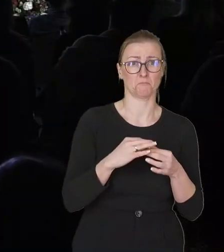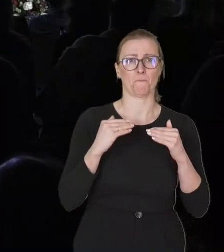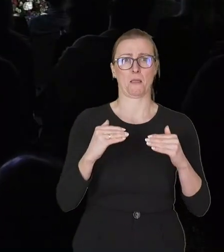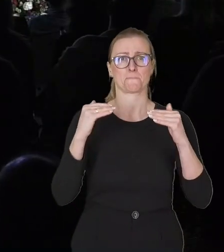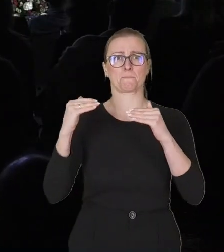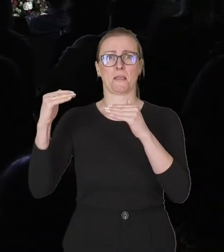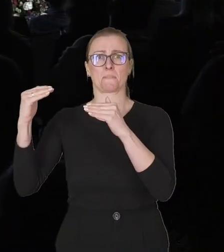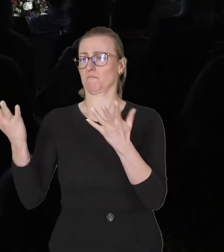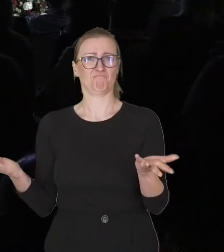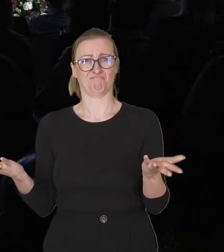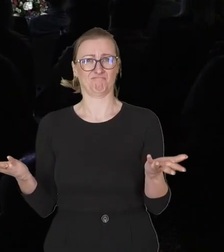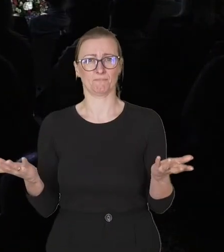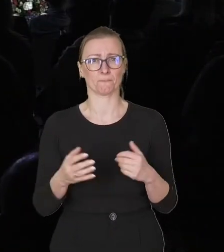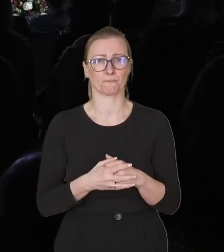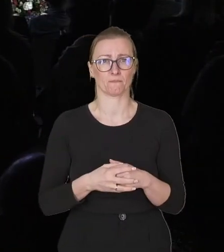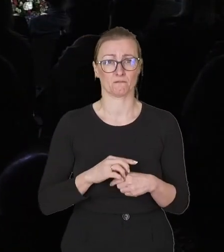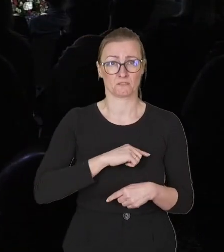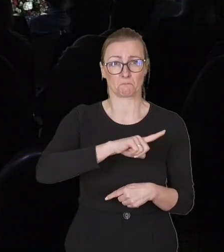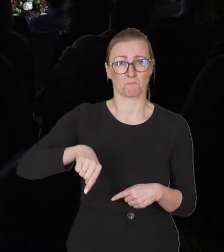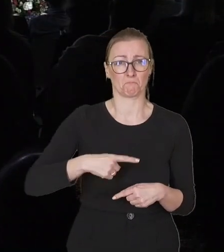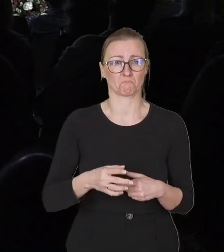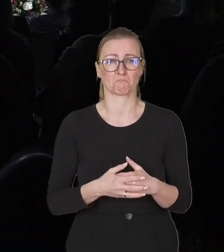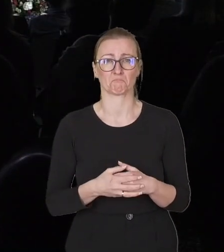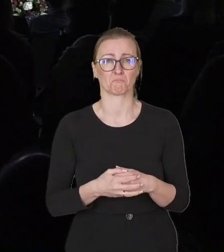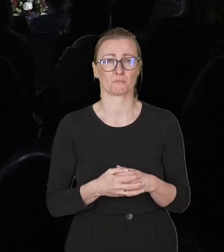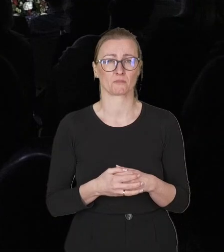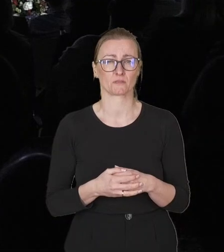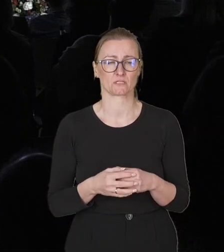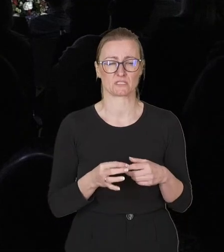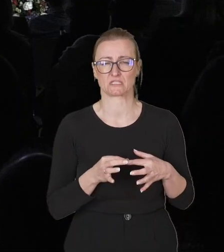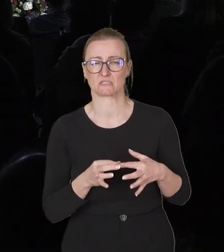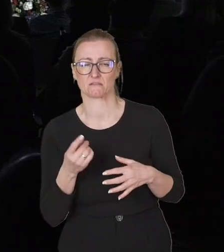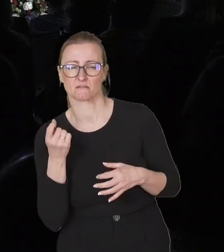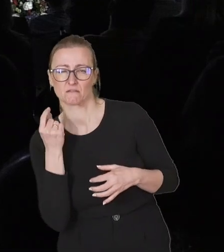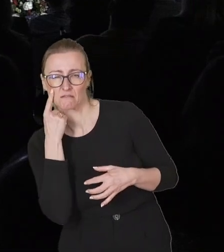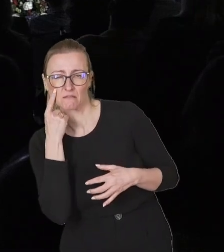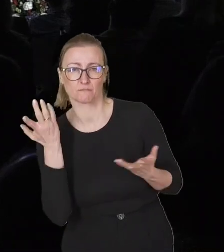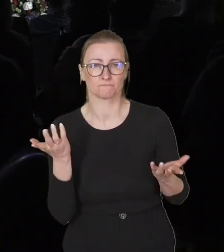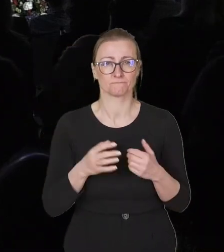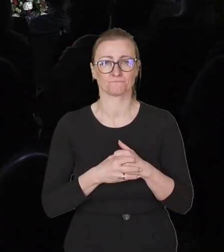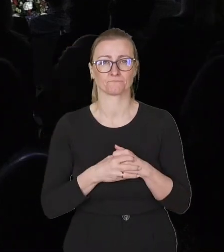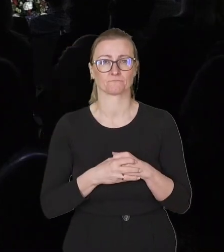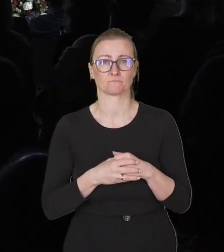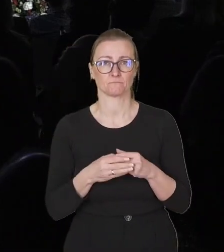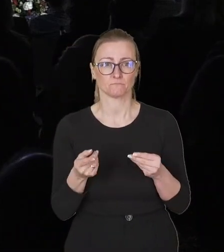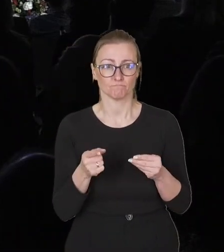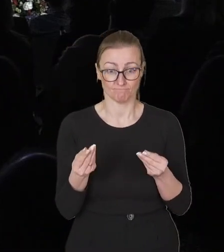smart specialization not so much about, around priorities, thematic priorities, more around networks and